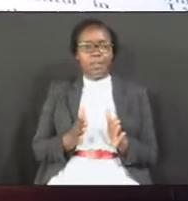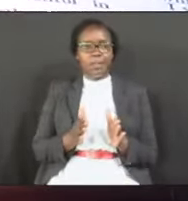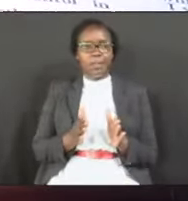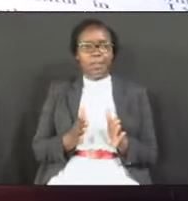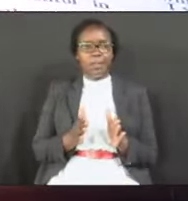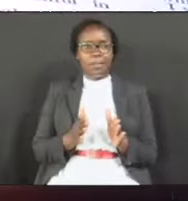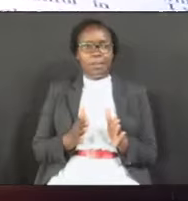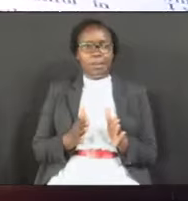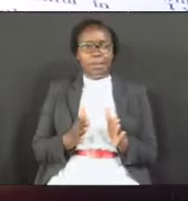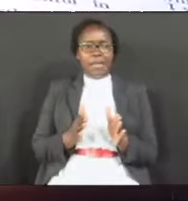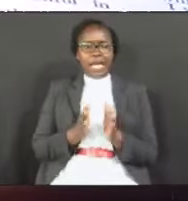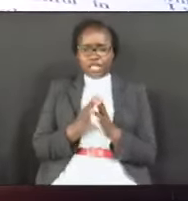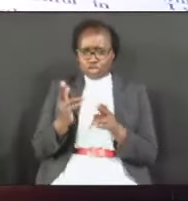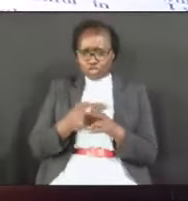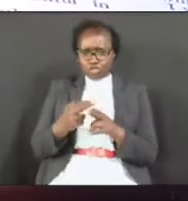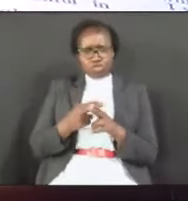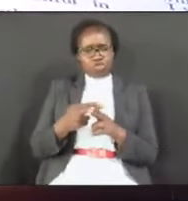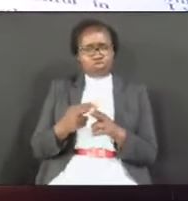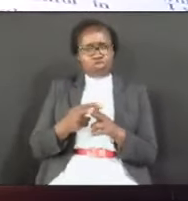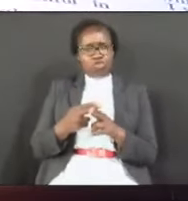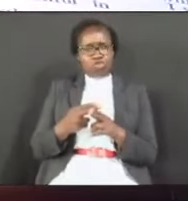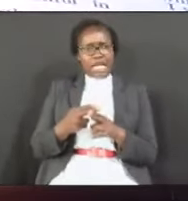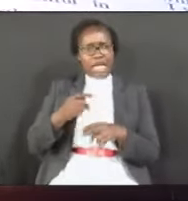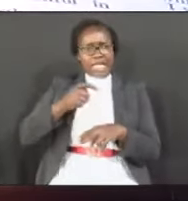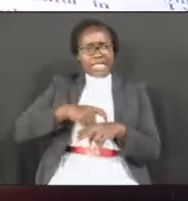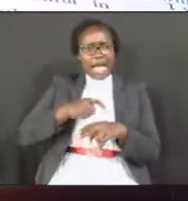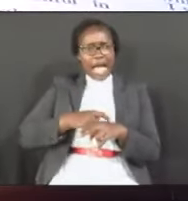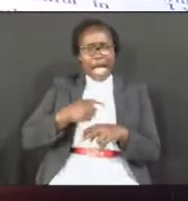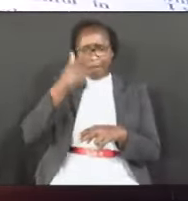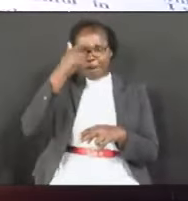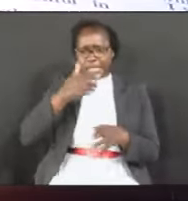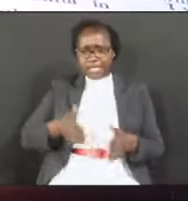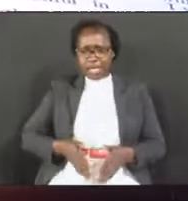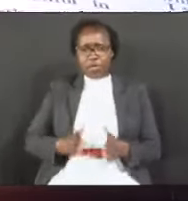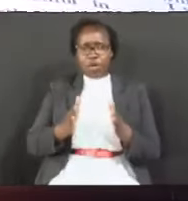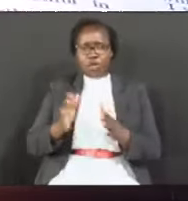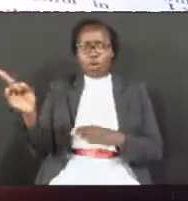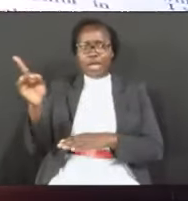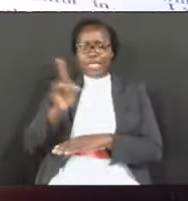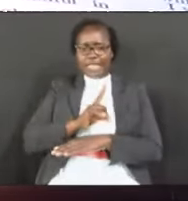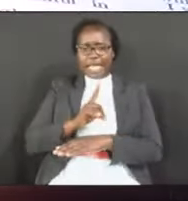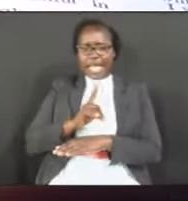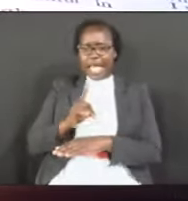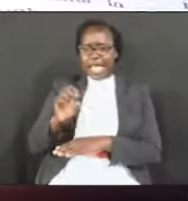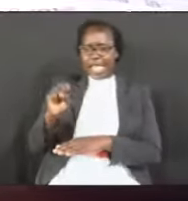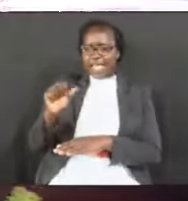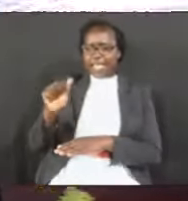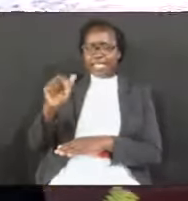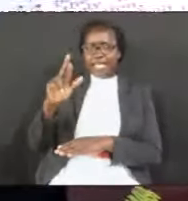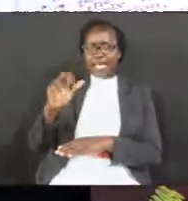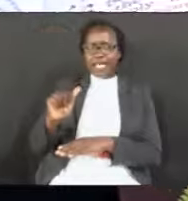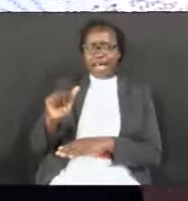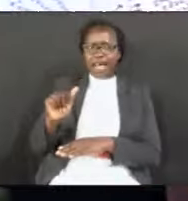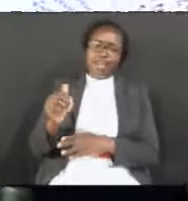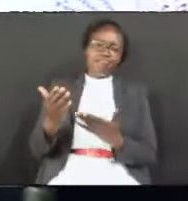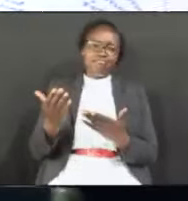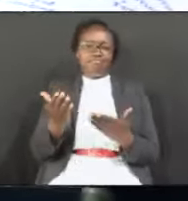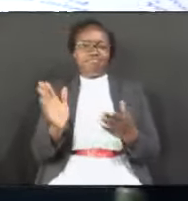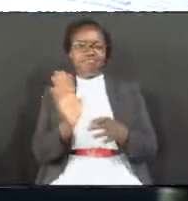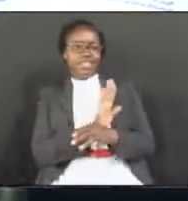A few days after Isaac is born, one day, Sarah is about her business in the